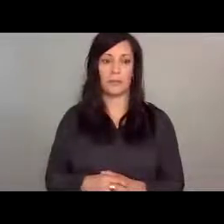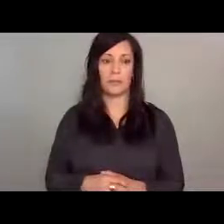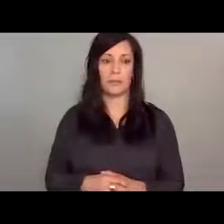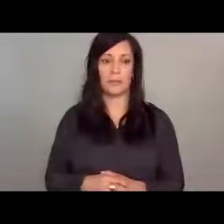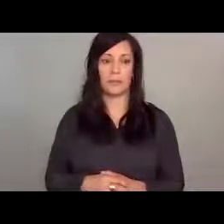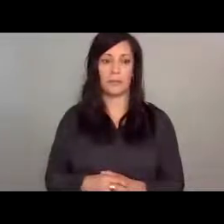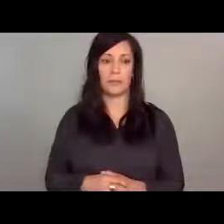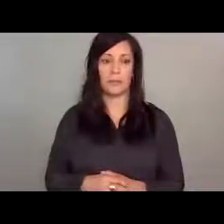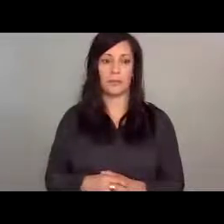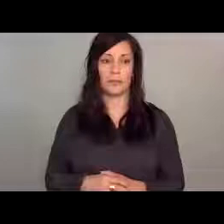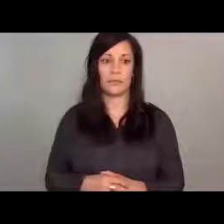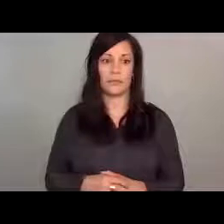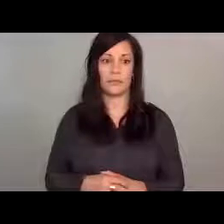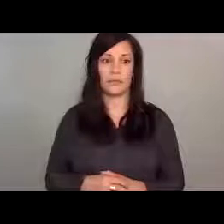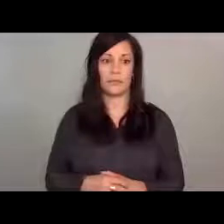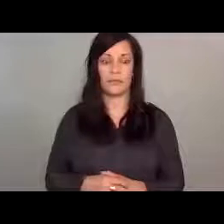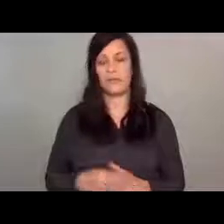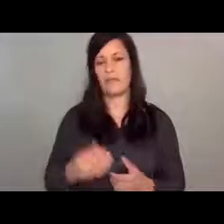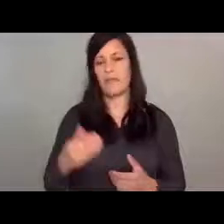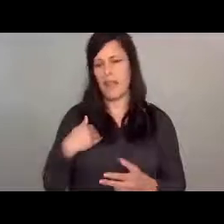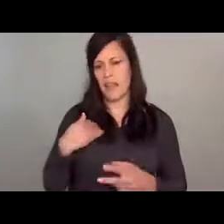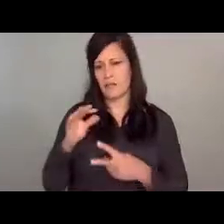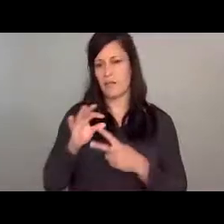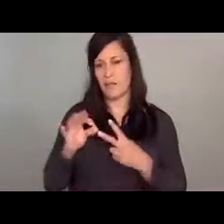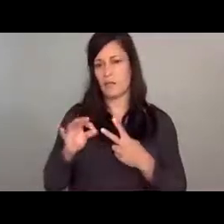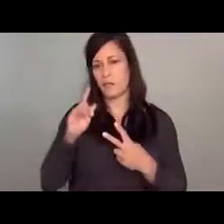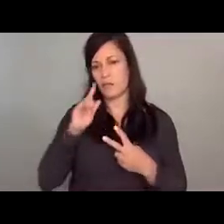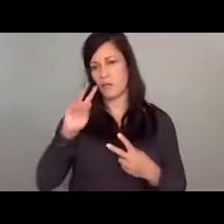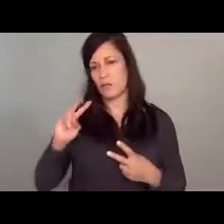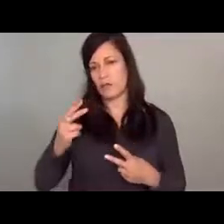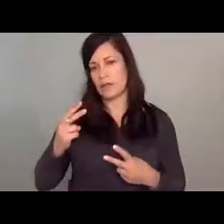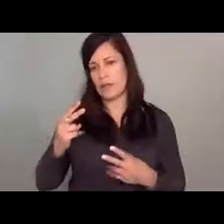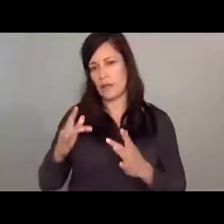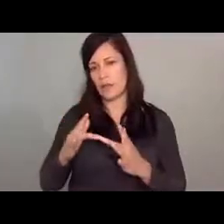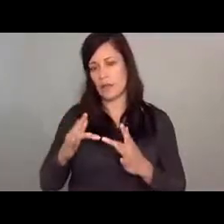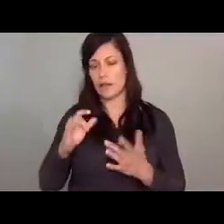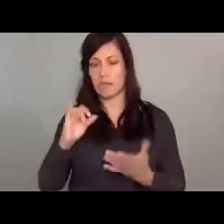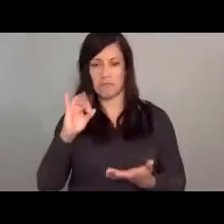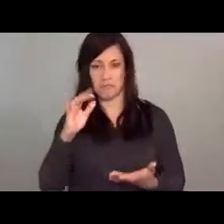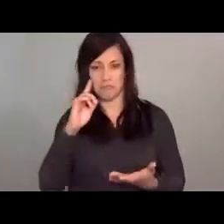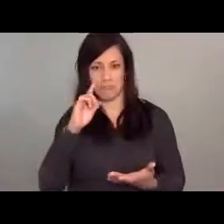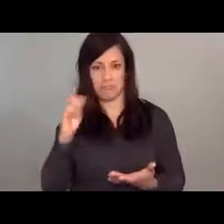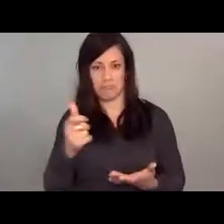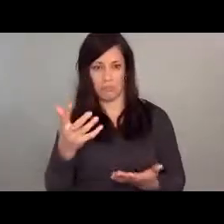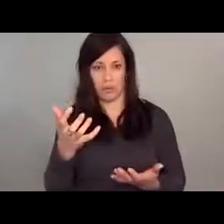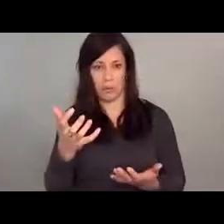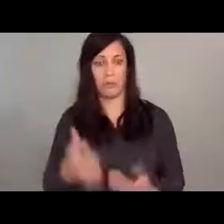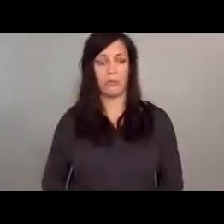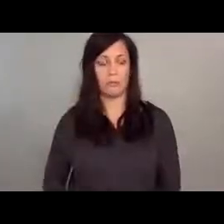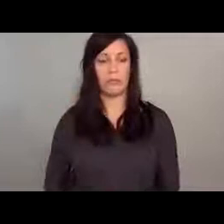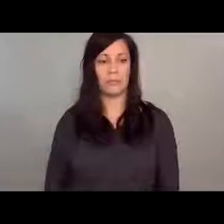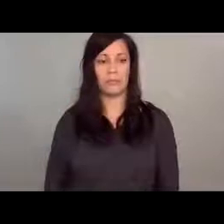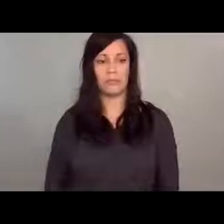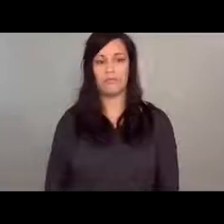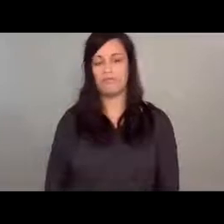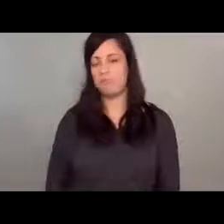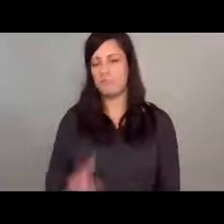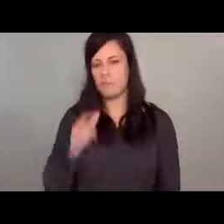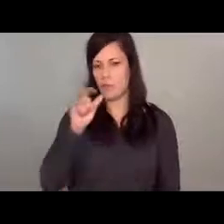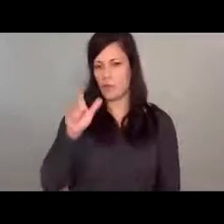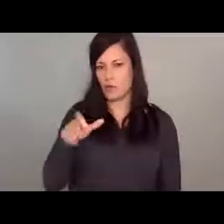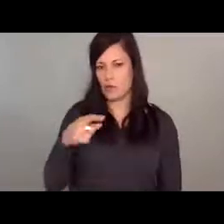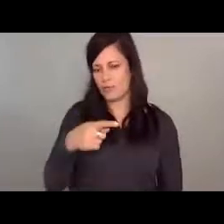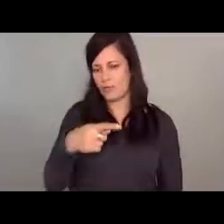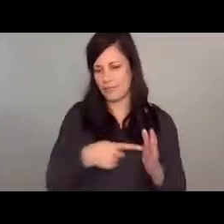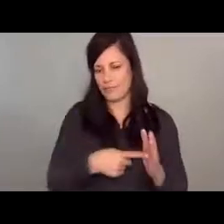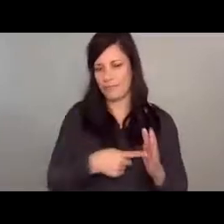And then there's an option for a secondary contact if you would like. But we don't need to in this one, so